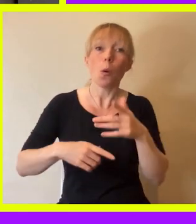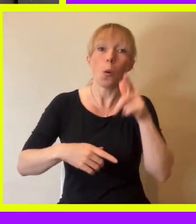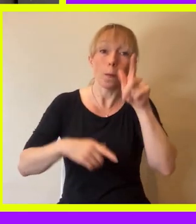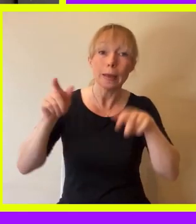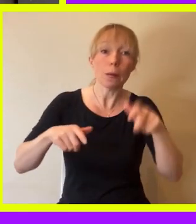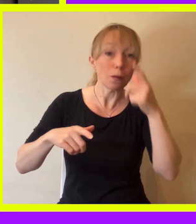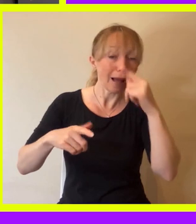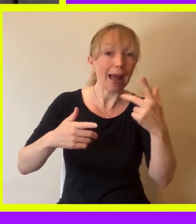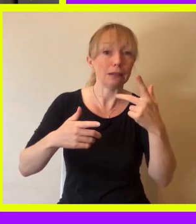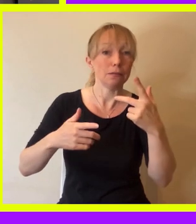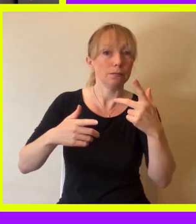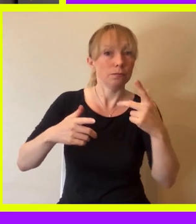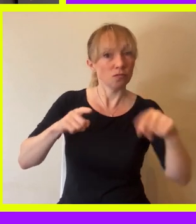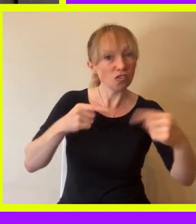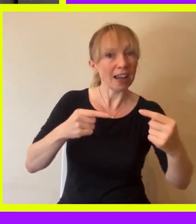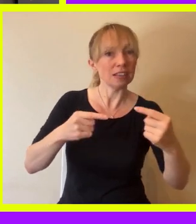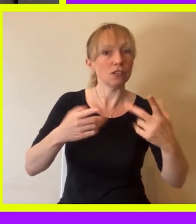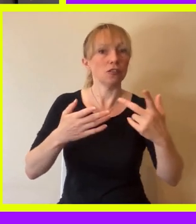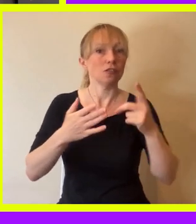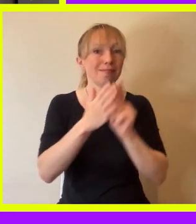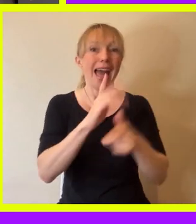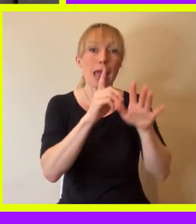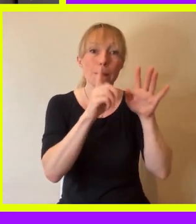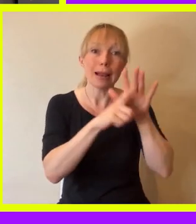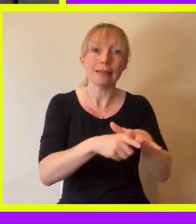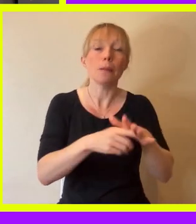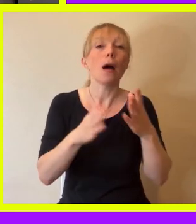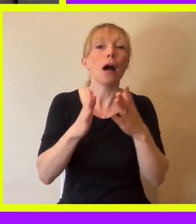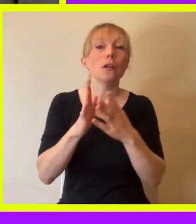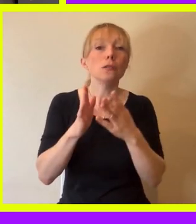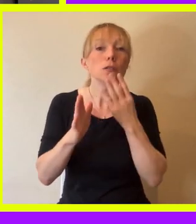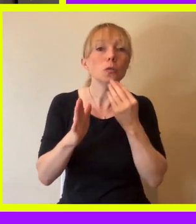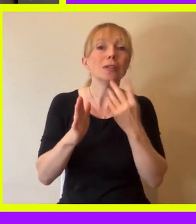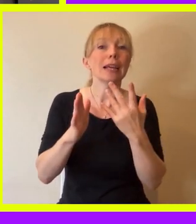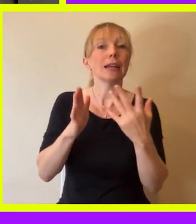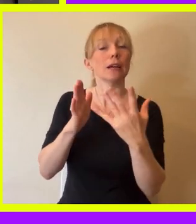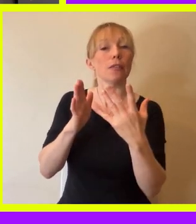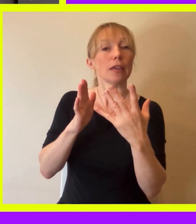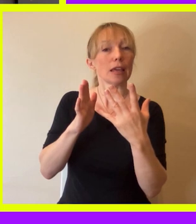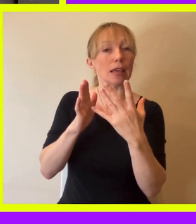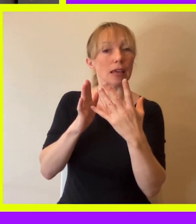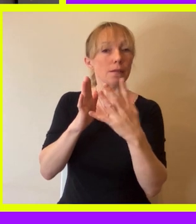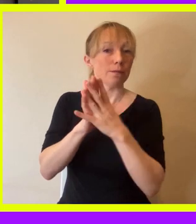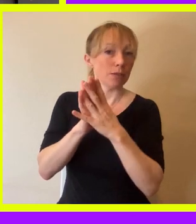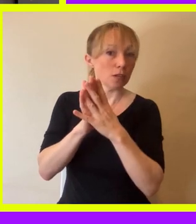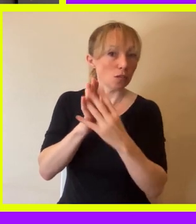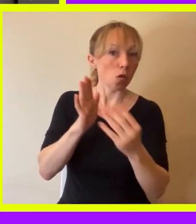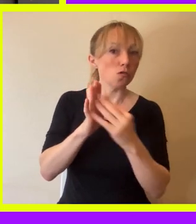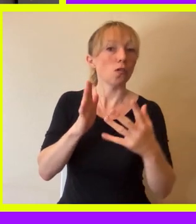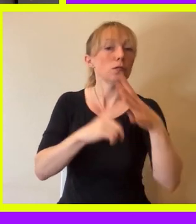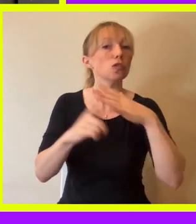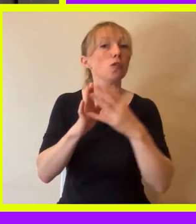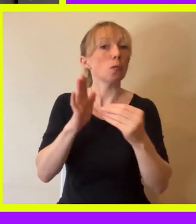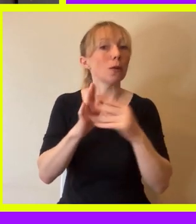the sector by encouraging the use of the social model of disability, which recognises that it is society's duty to remove